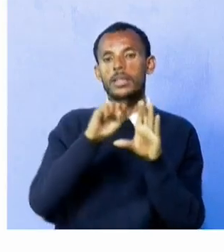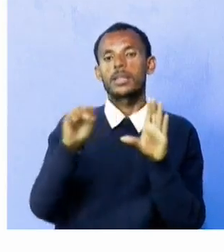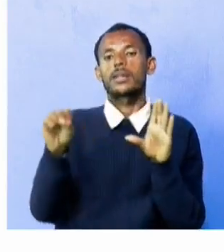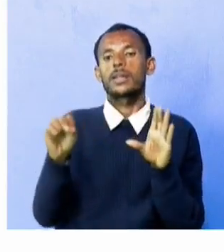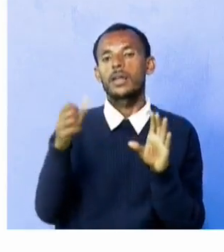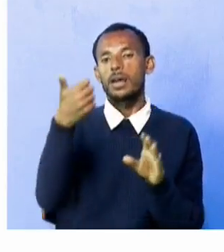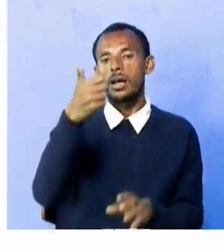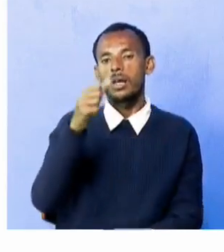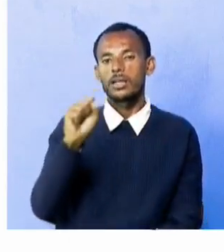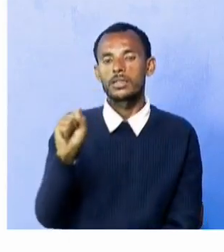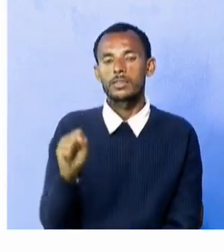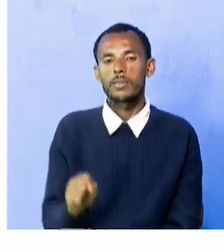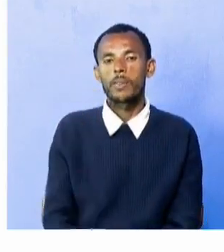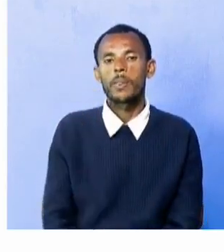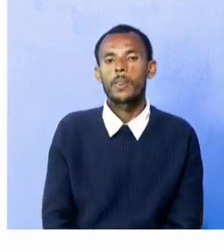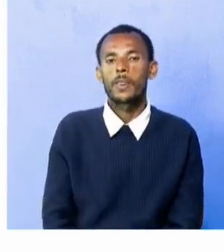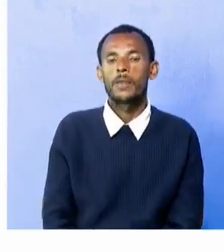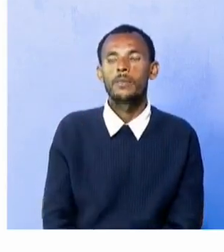a sector